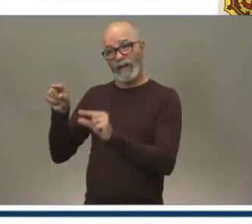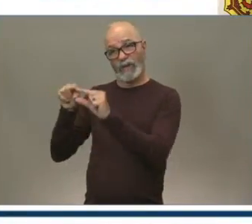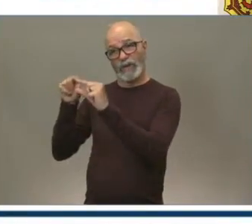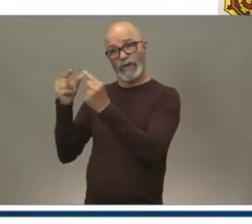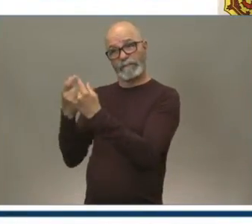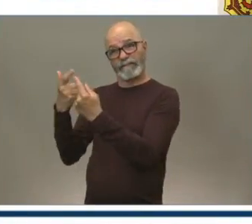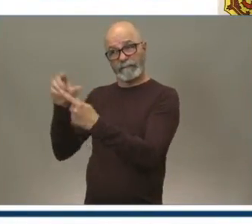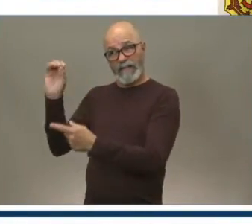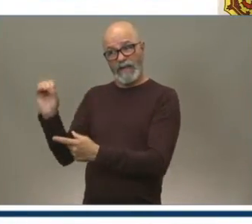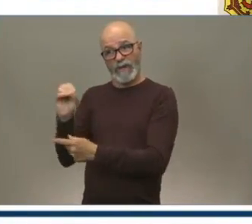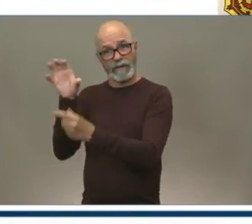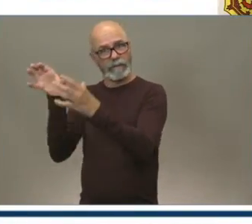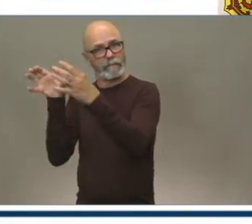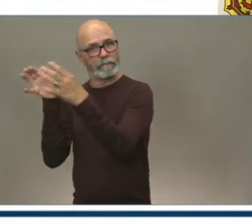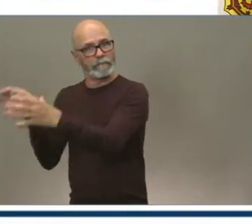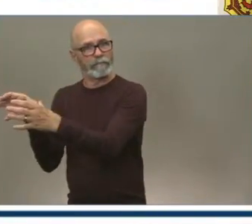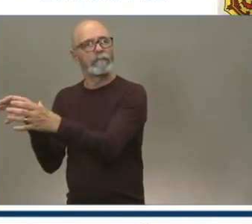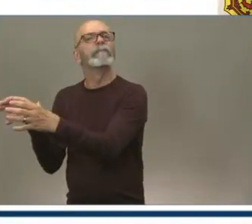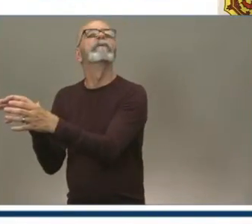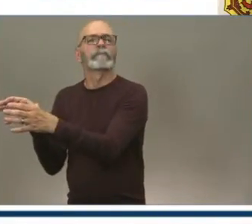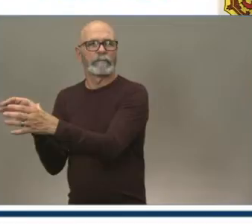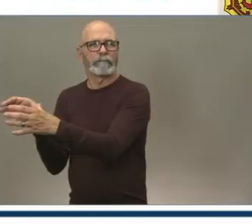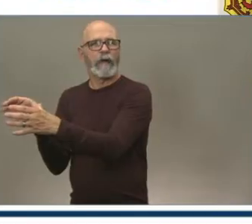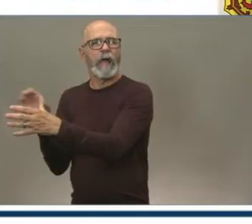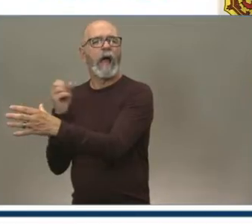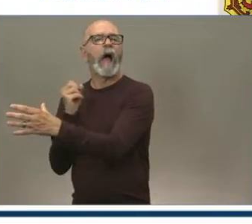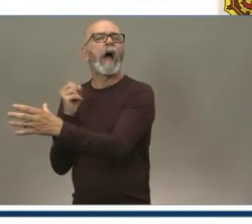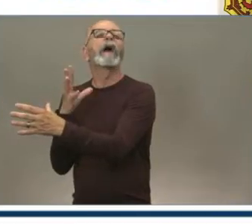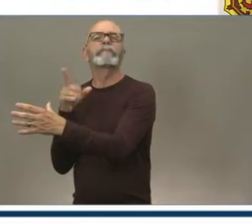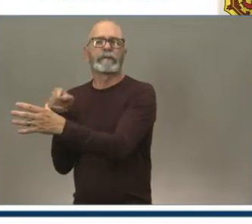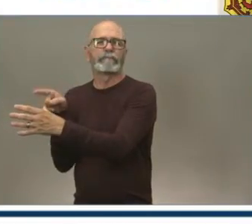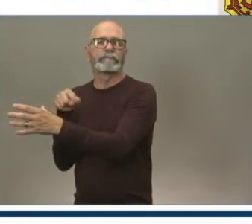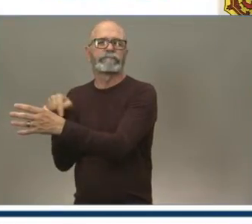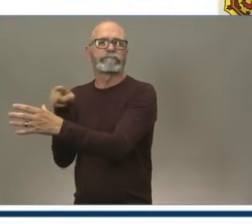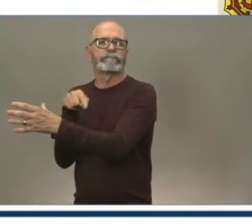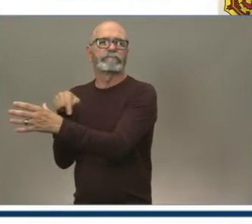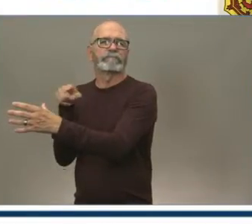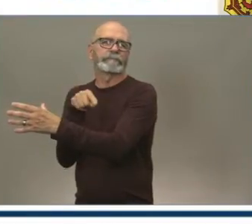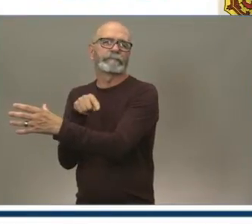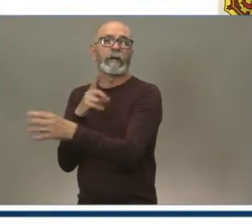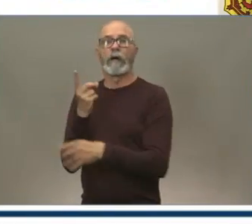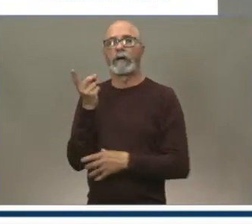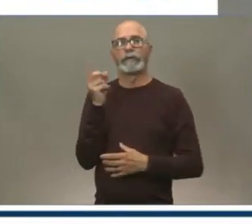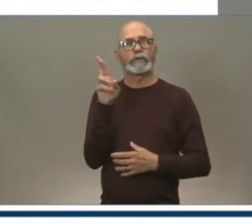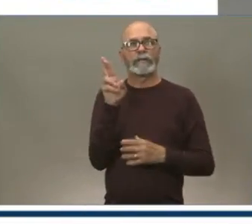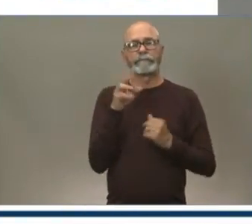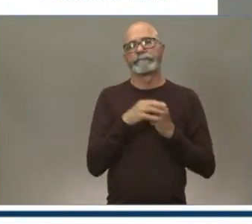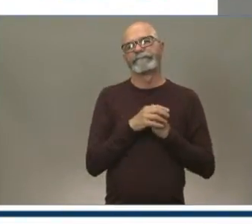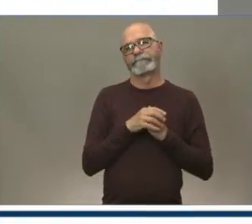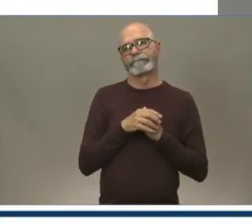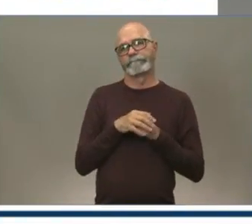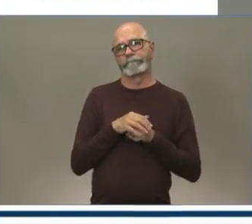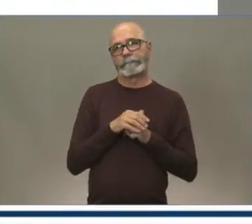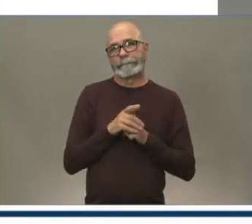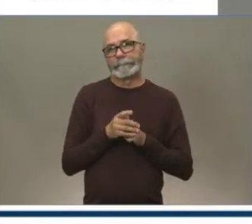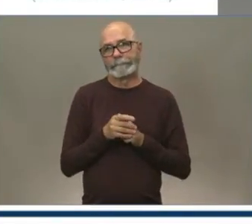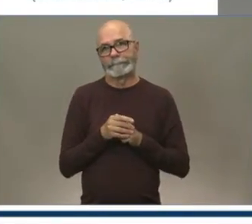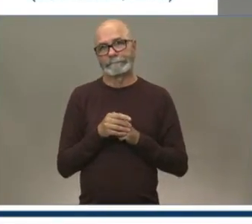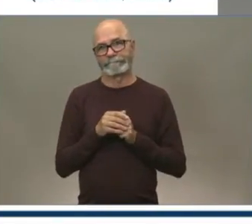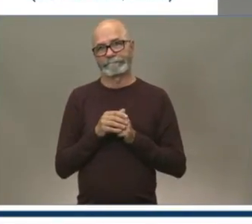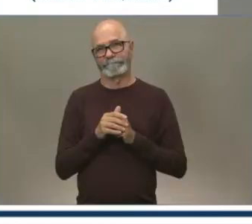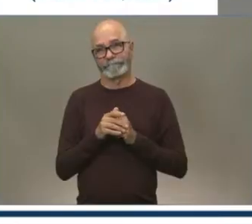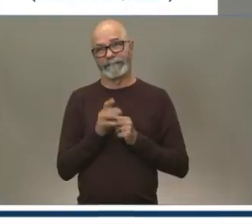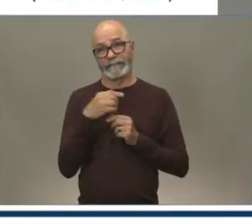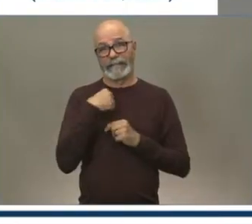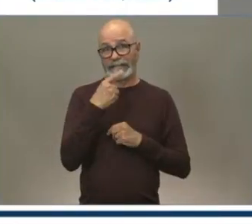that shouldn't have happened with this family? Yeah, first of all, I've never used the word family. There